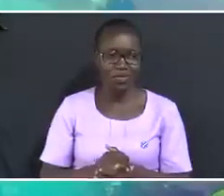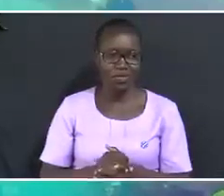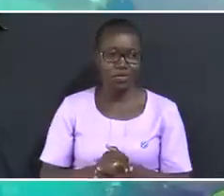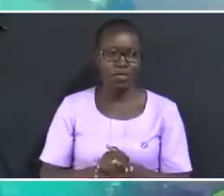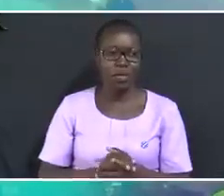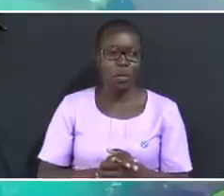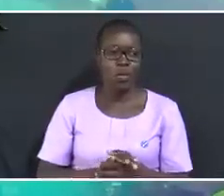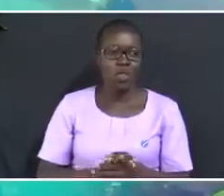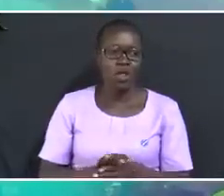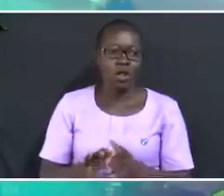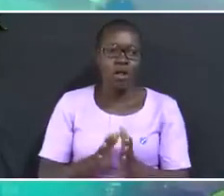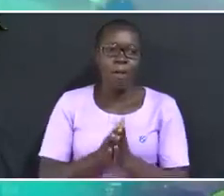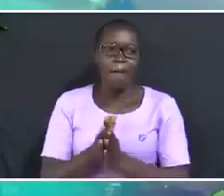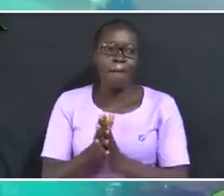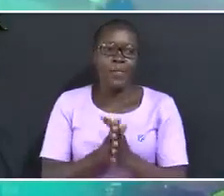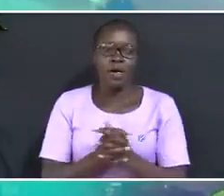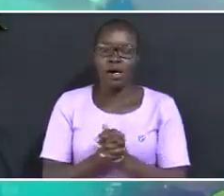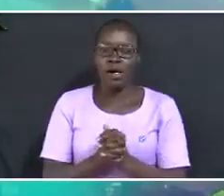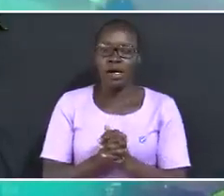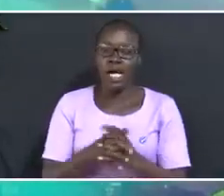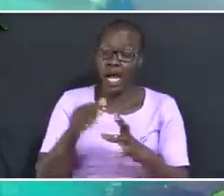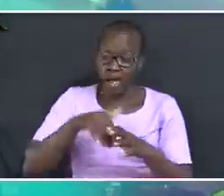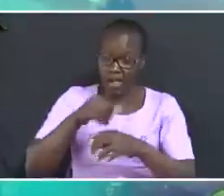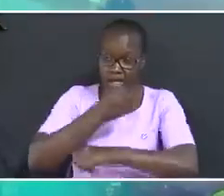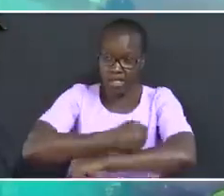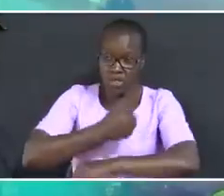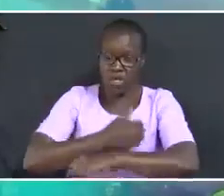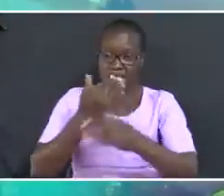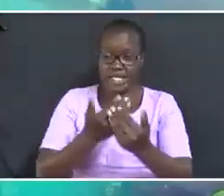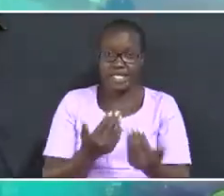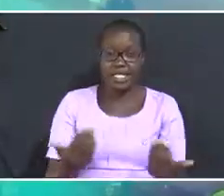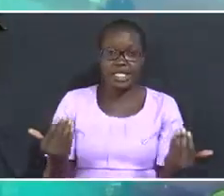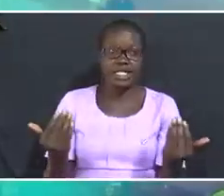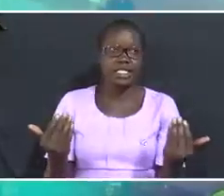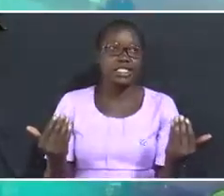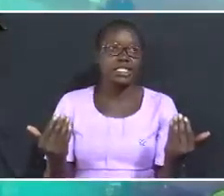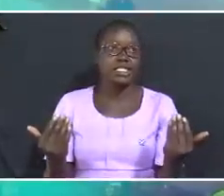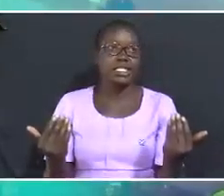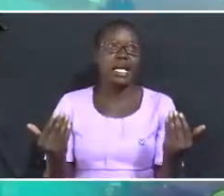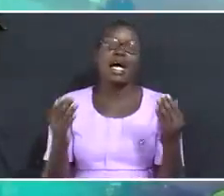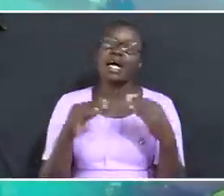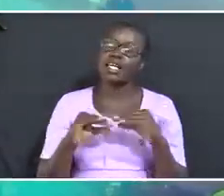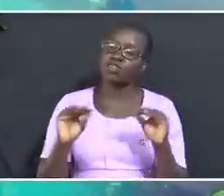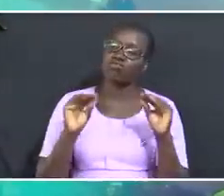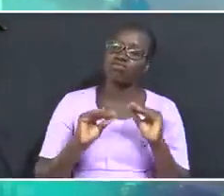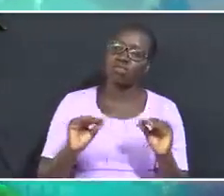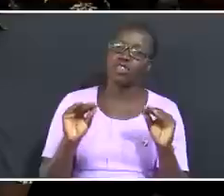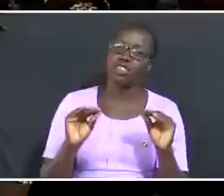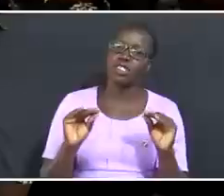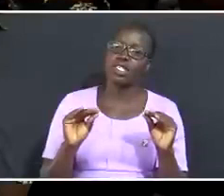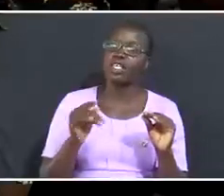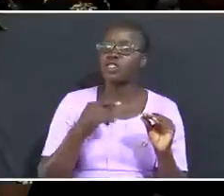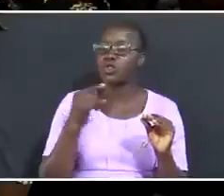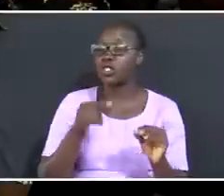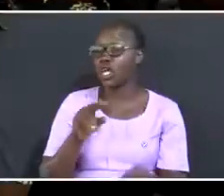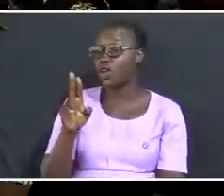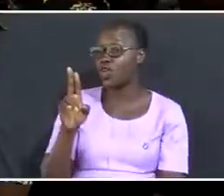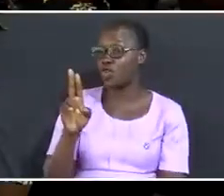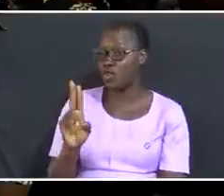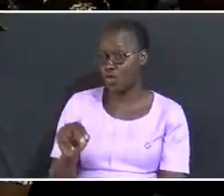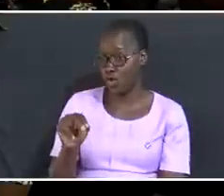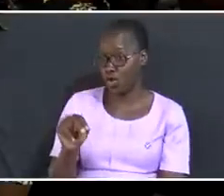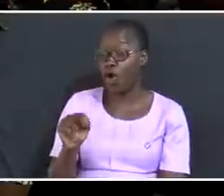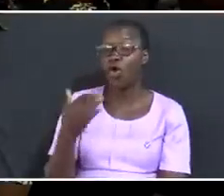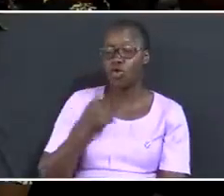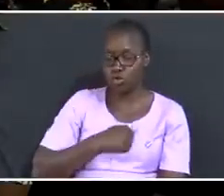In school, the children are taught, they say, know your